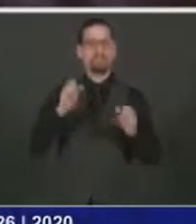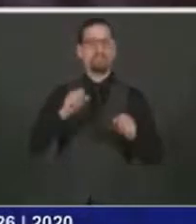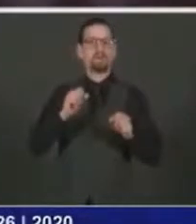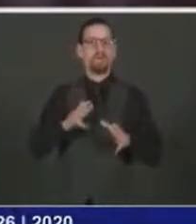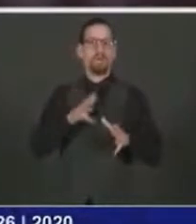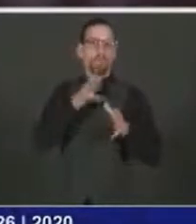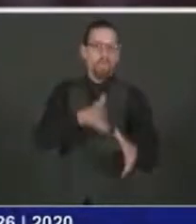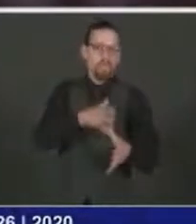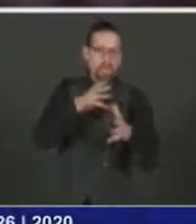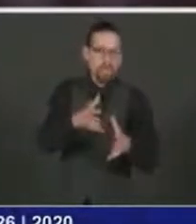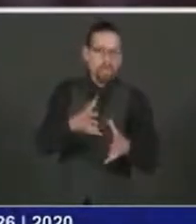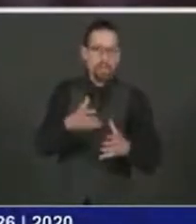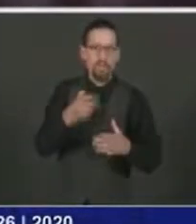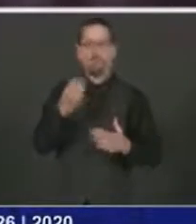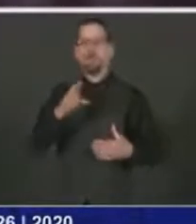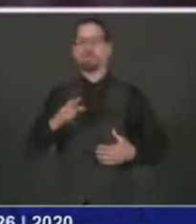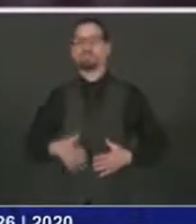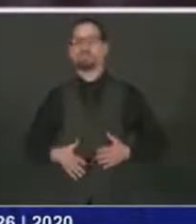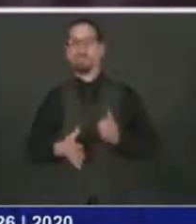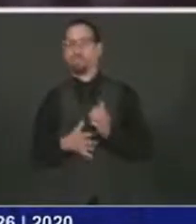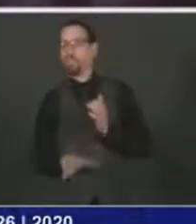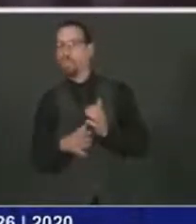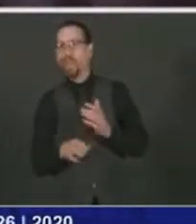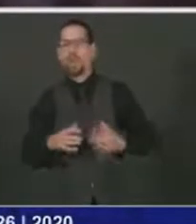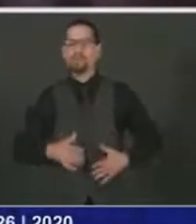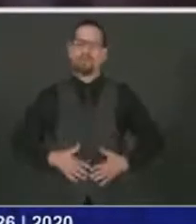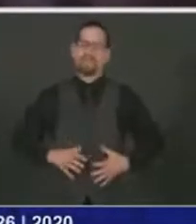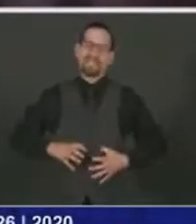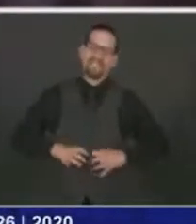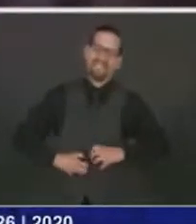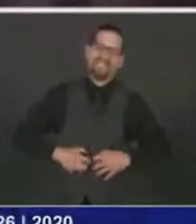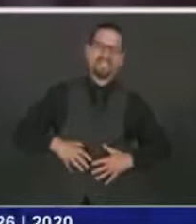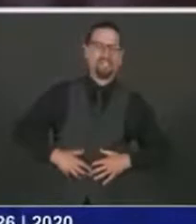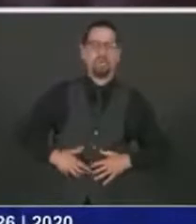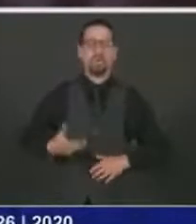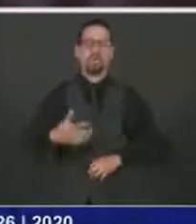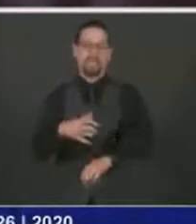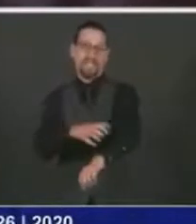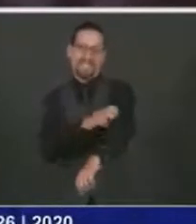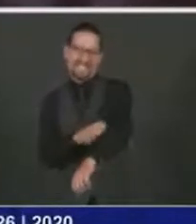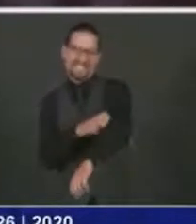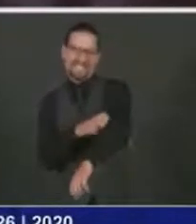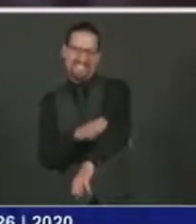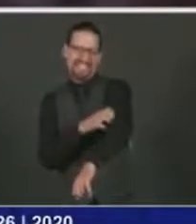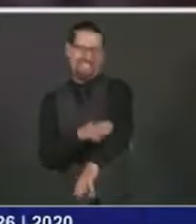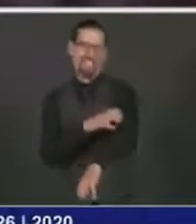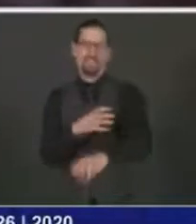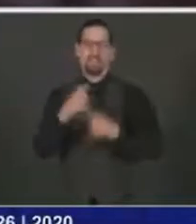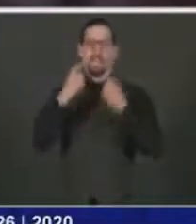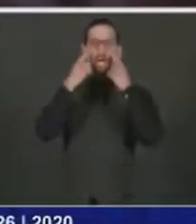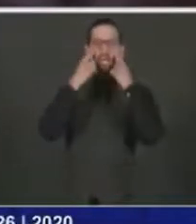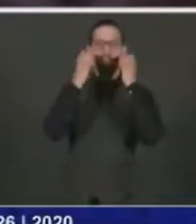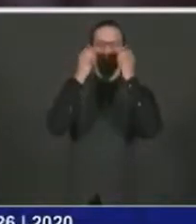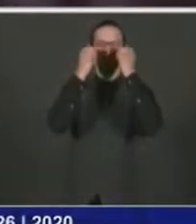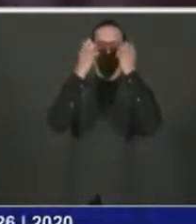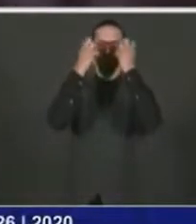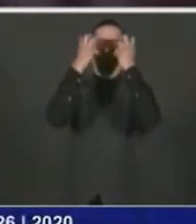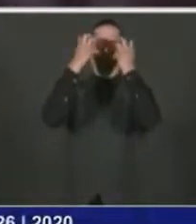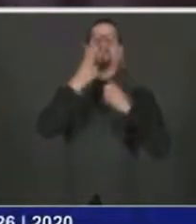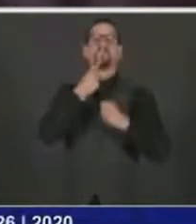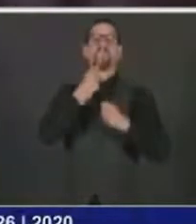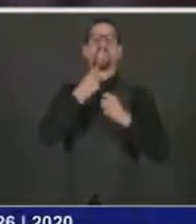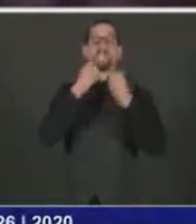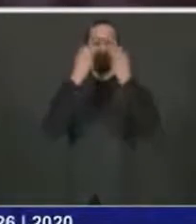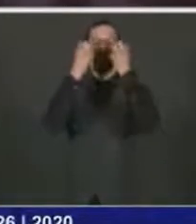diarrhea, pain in the stomach, a rash on the skin, red eyes, redness or swelling of the lips